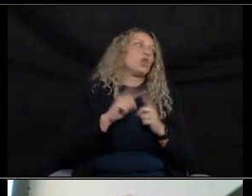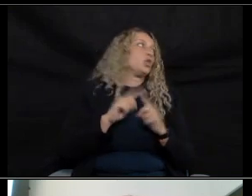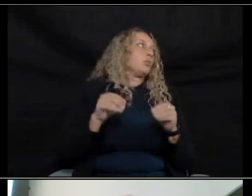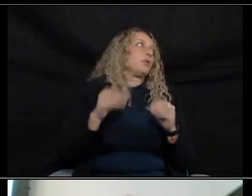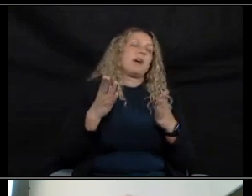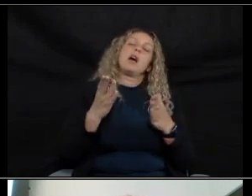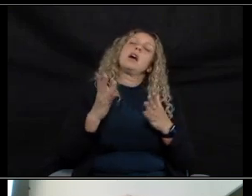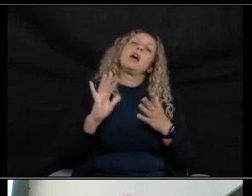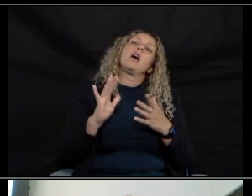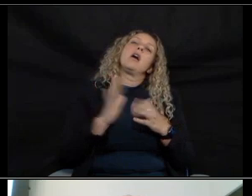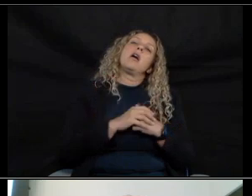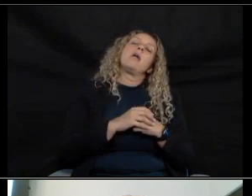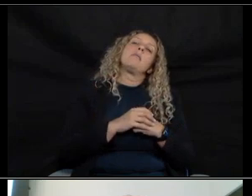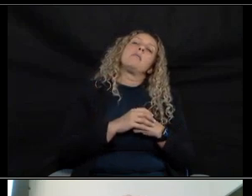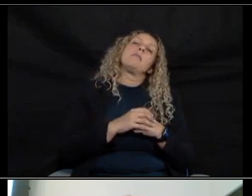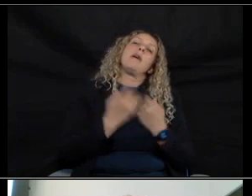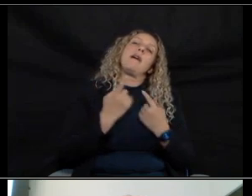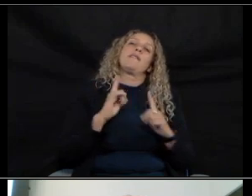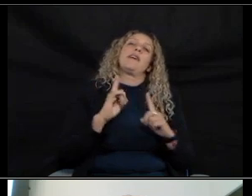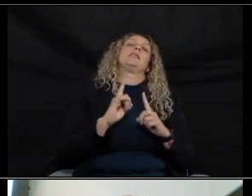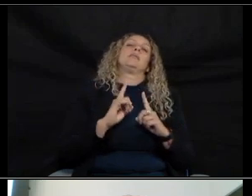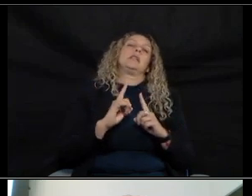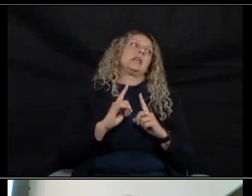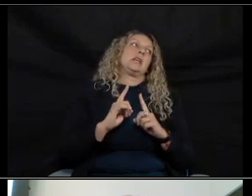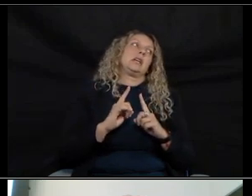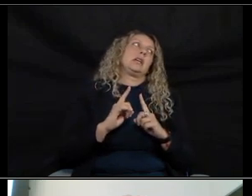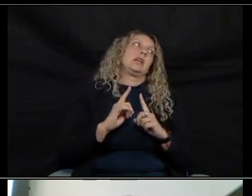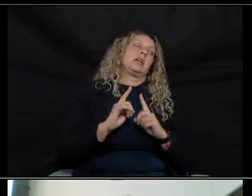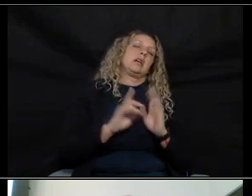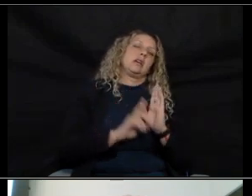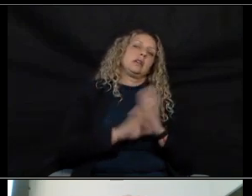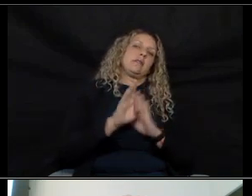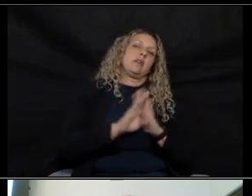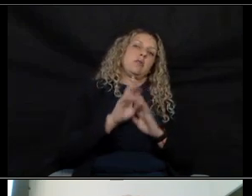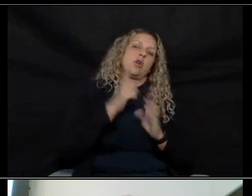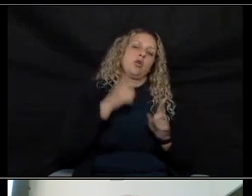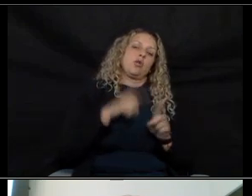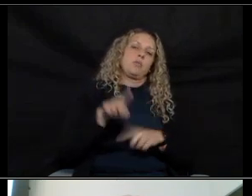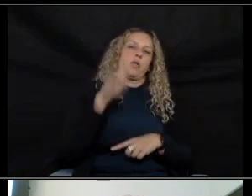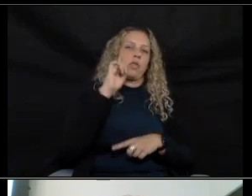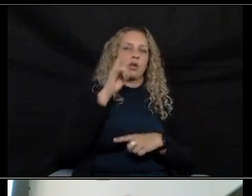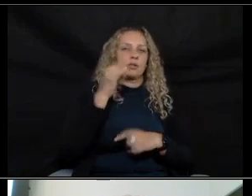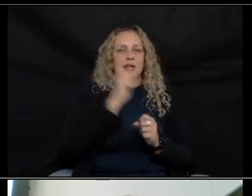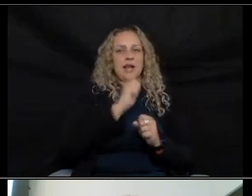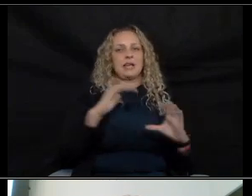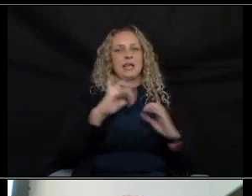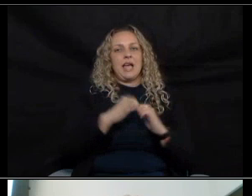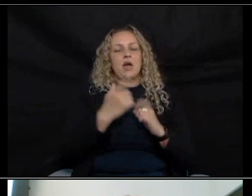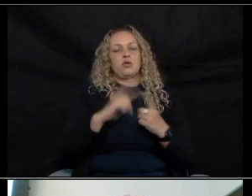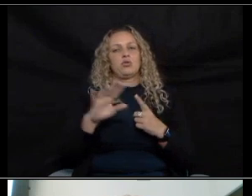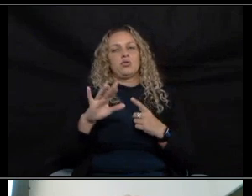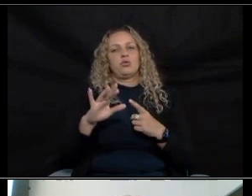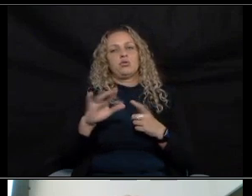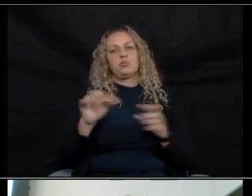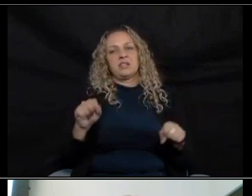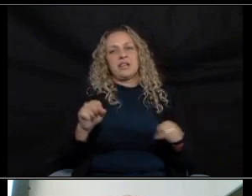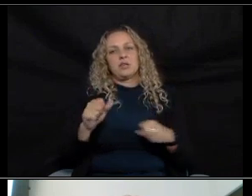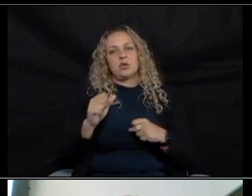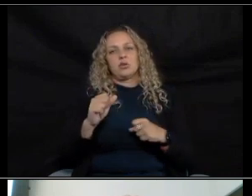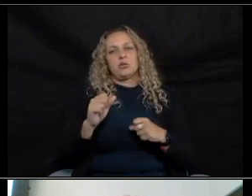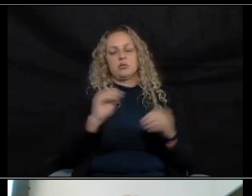provide effectively a marked up development agreement of what his thoughts and ideas were on how to potentially